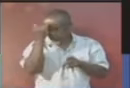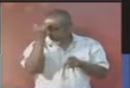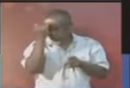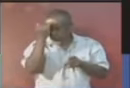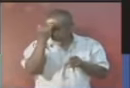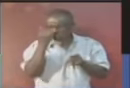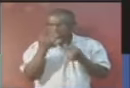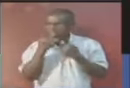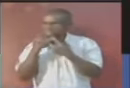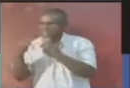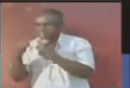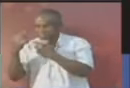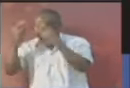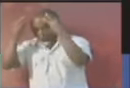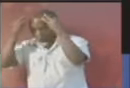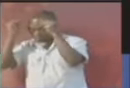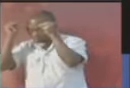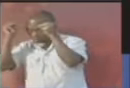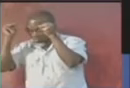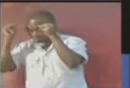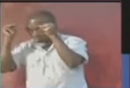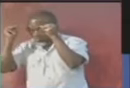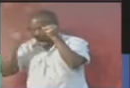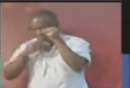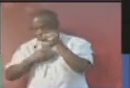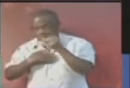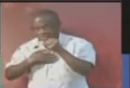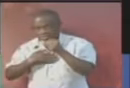something like that happening? What are the legal